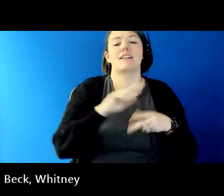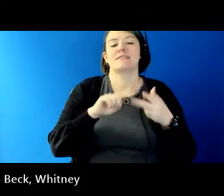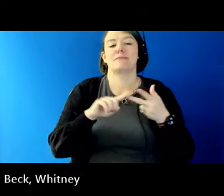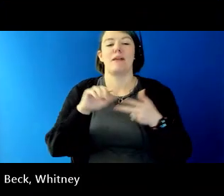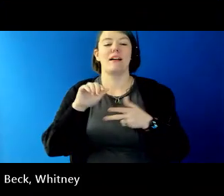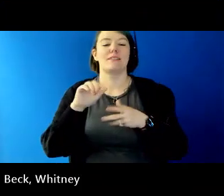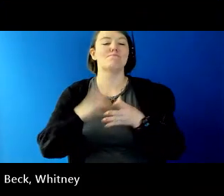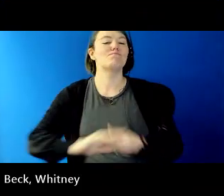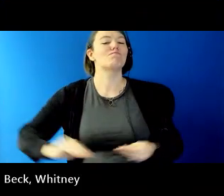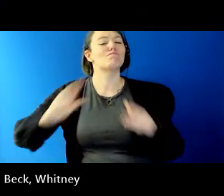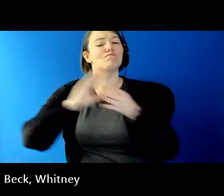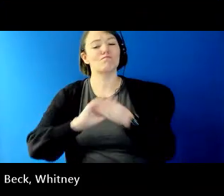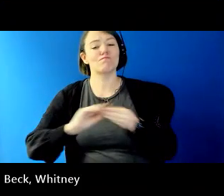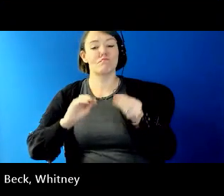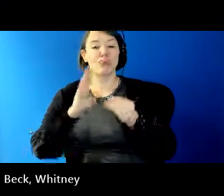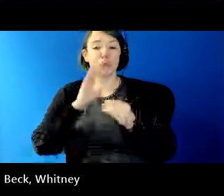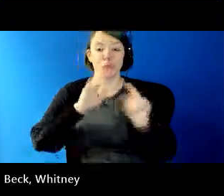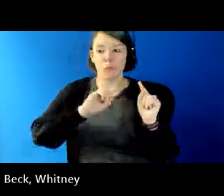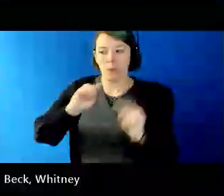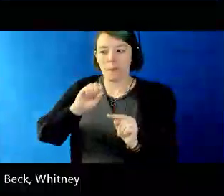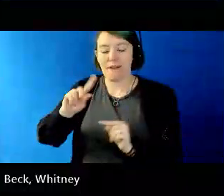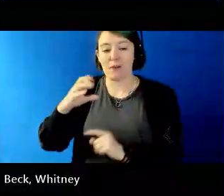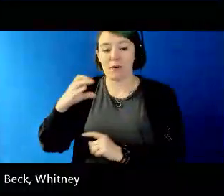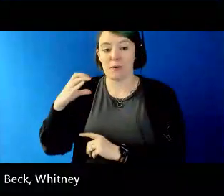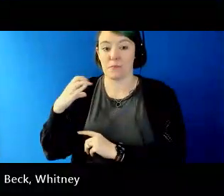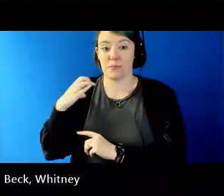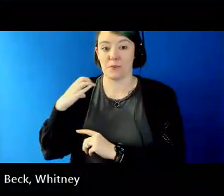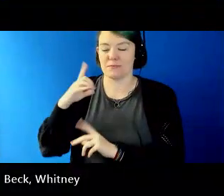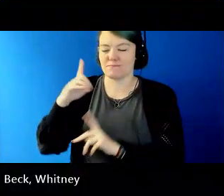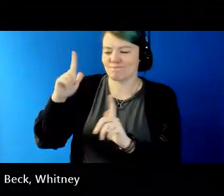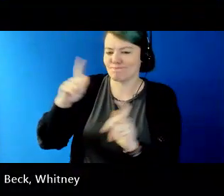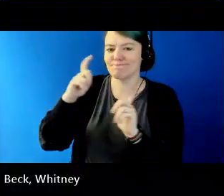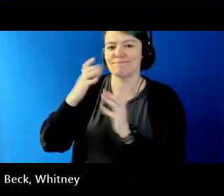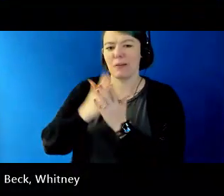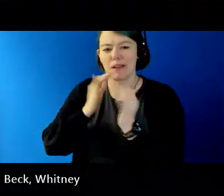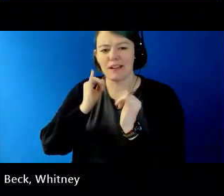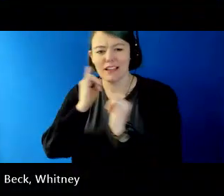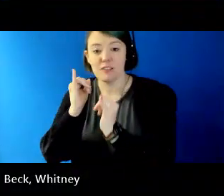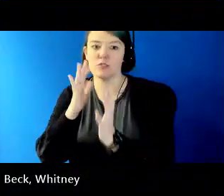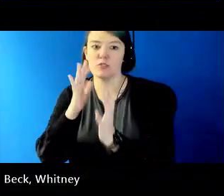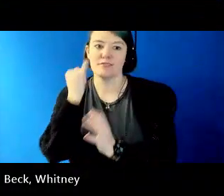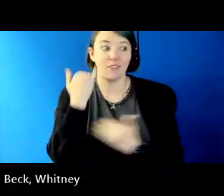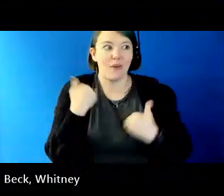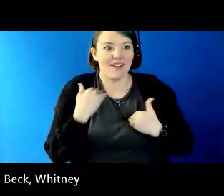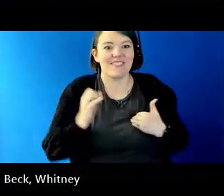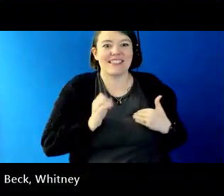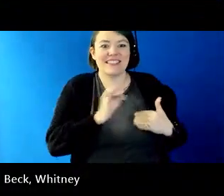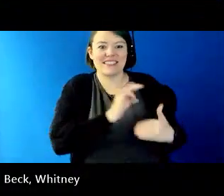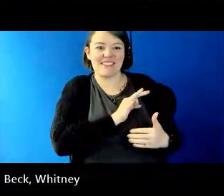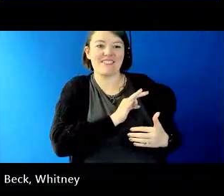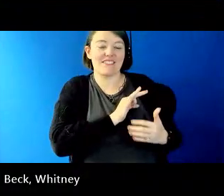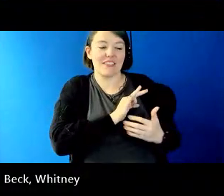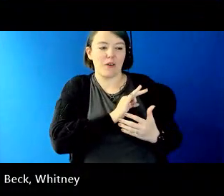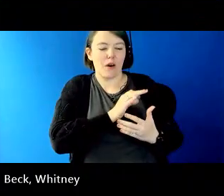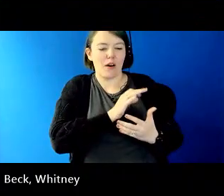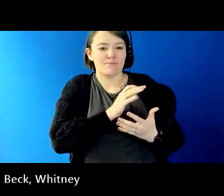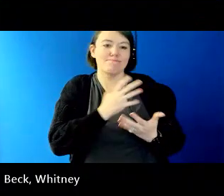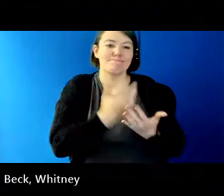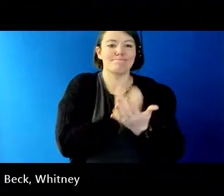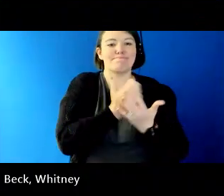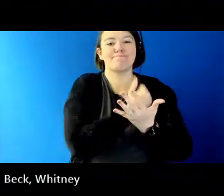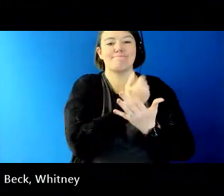interviews, especially if they have staff that are utilizing our program and direct deposit in a really great way. We want to be a resource. As I mentioned,